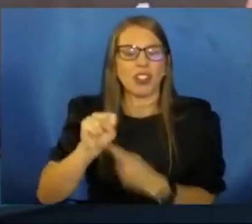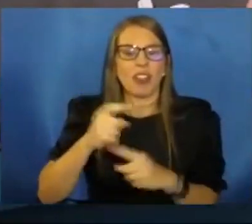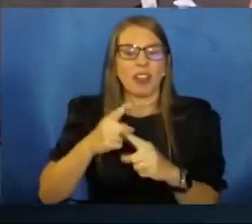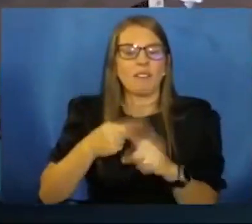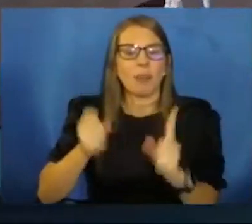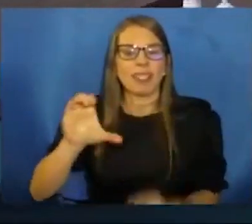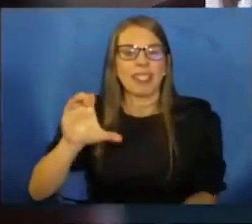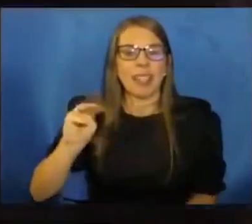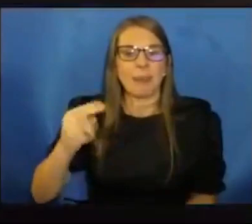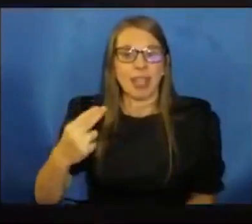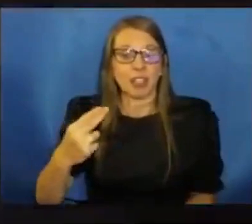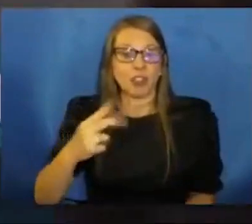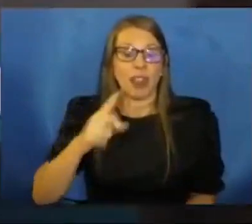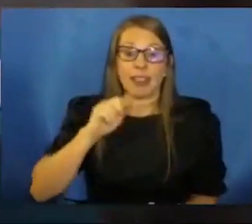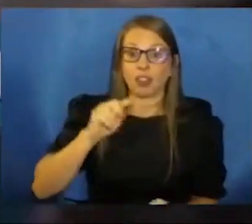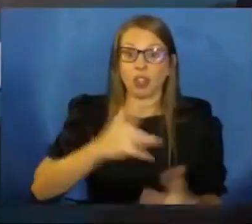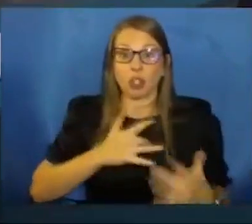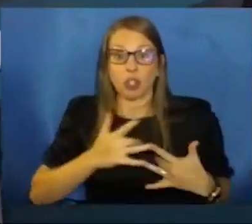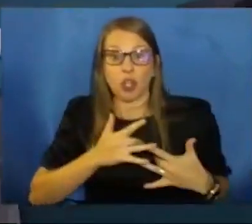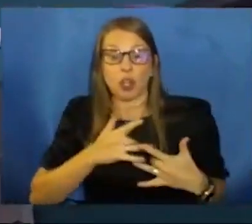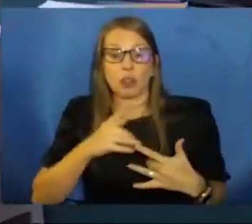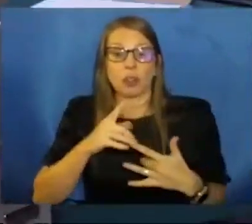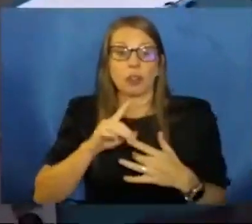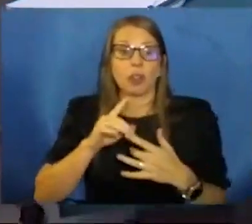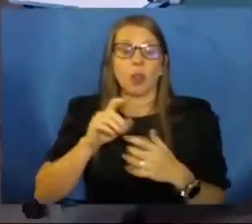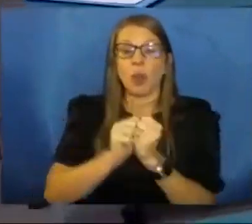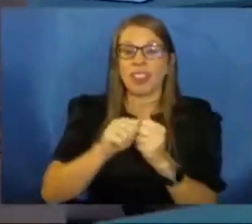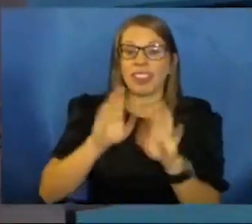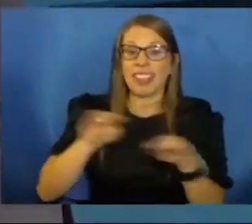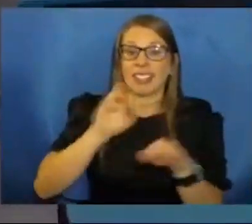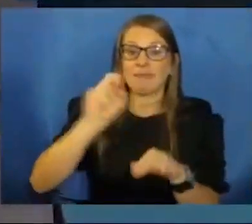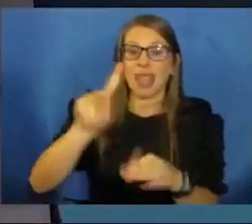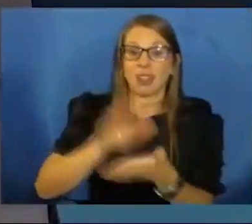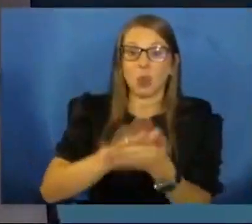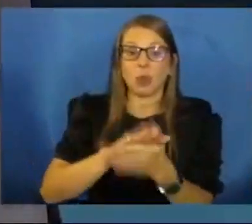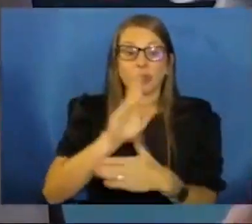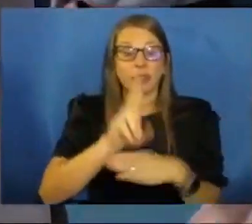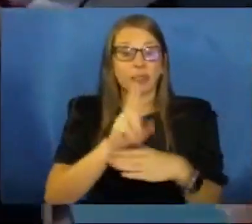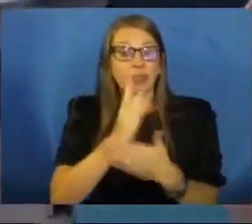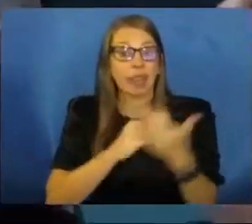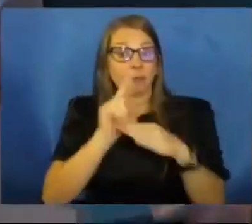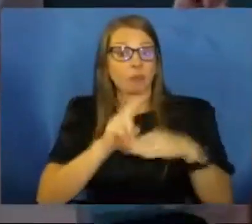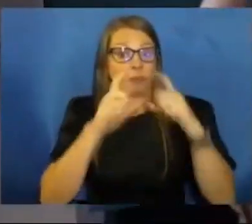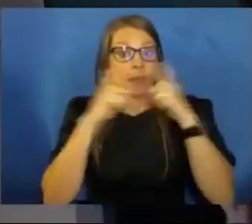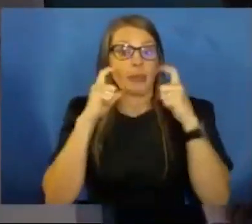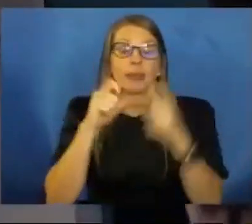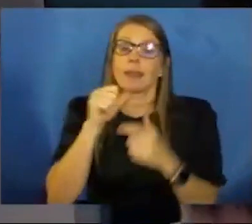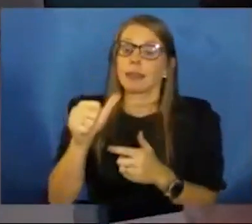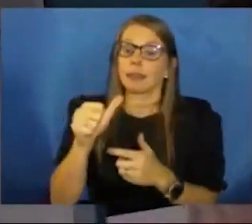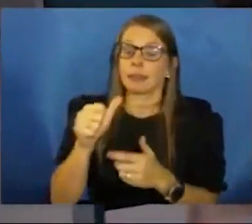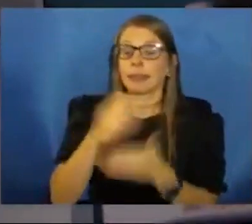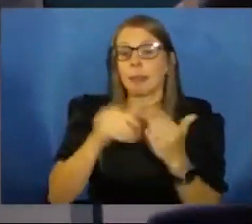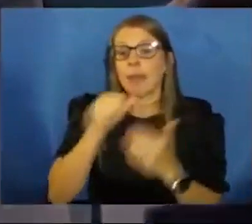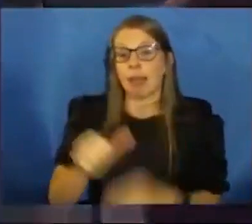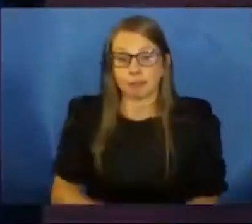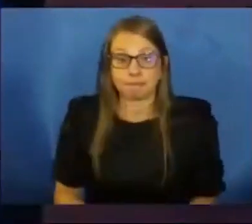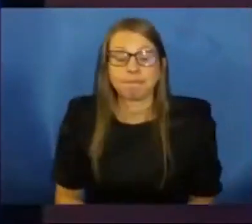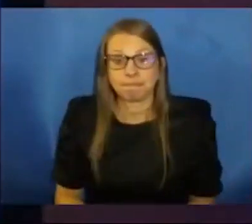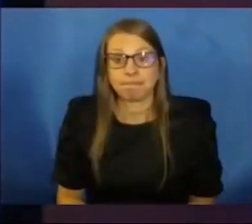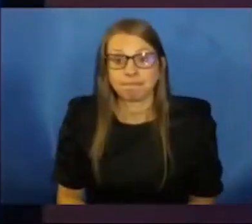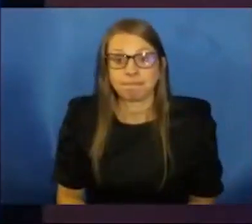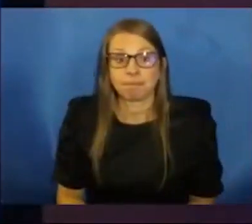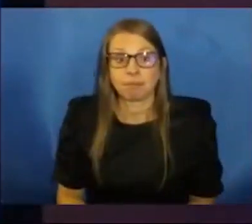in the ICU without your loved ones. This is not, and these are preventable. And so we just